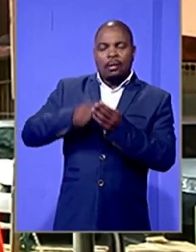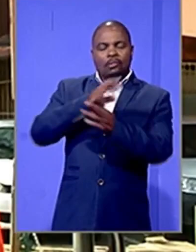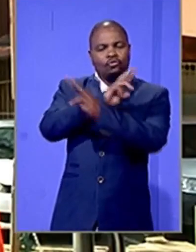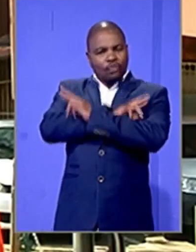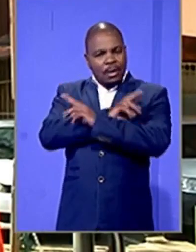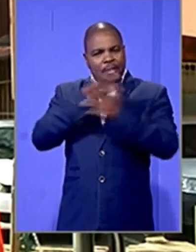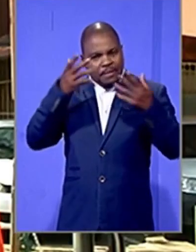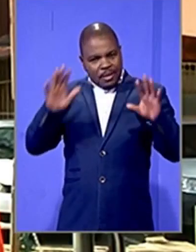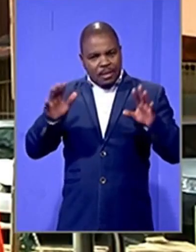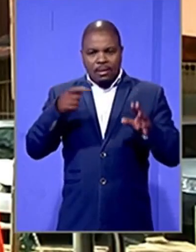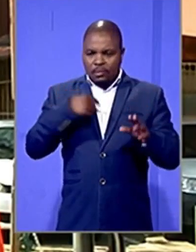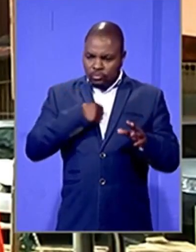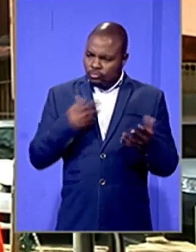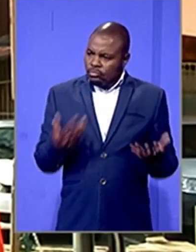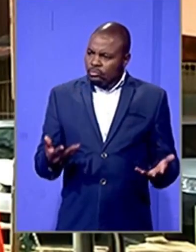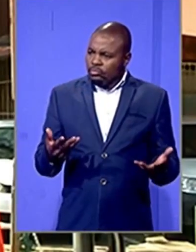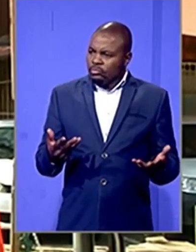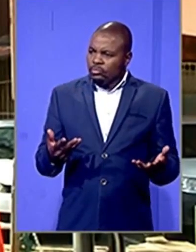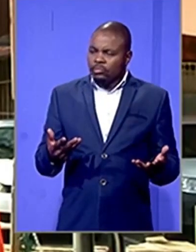fumane le gore